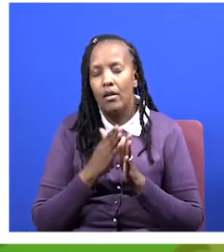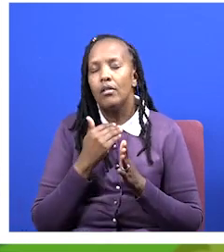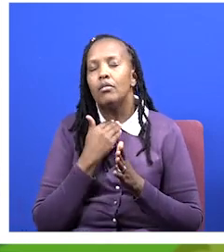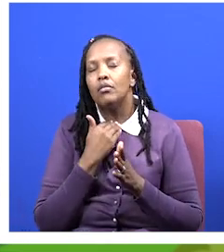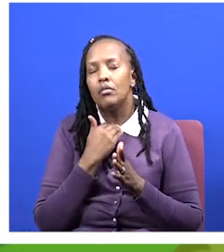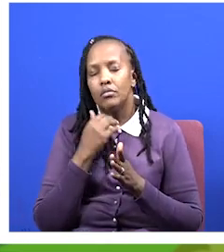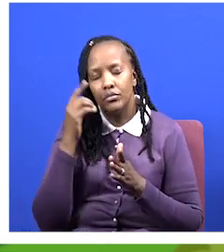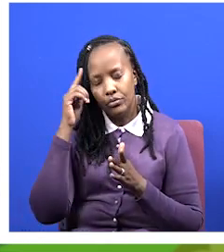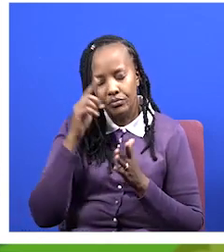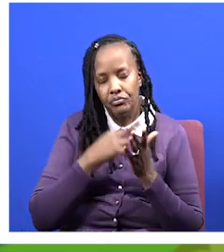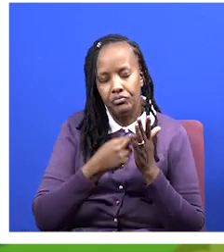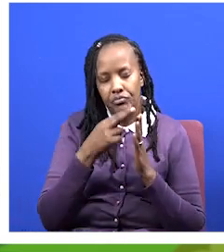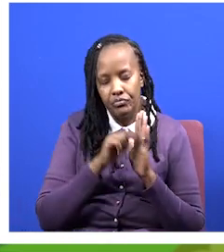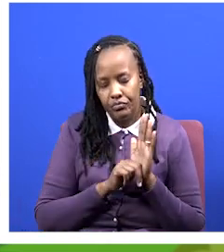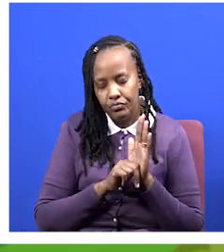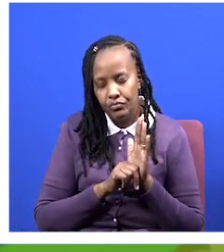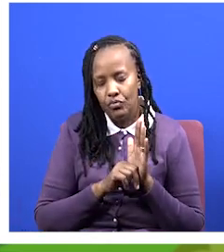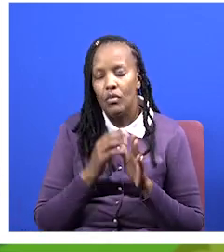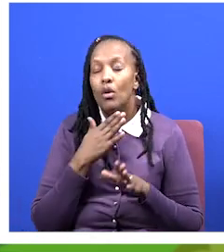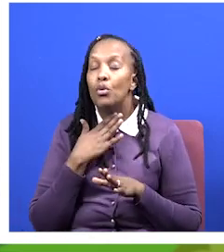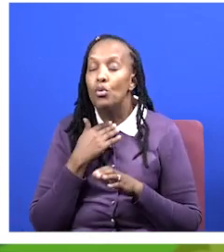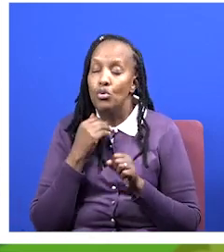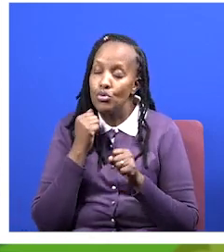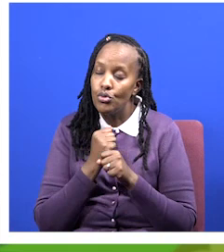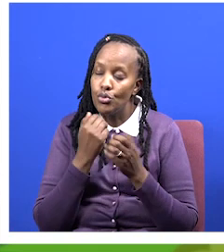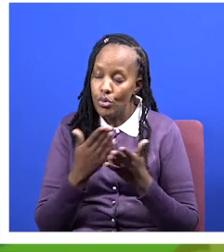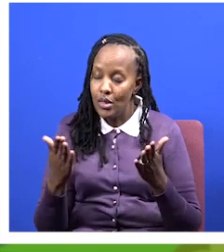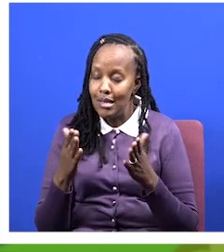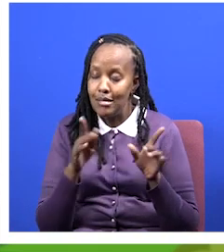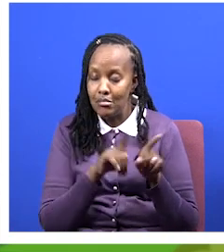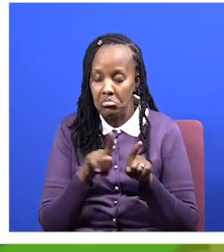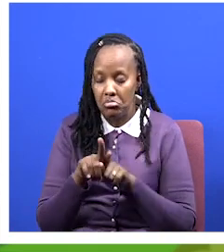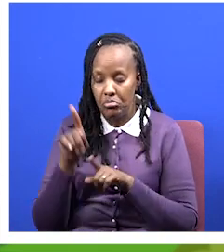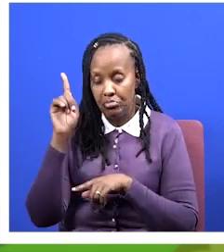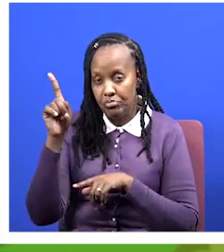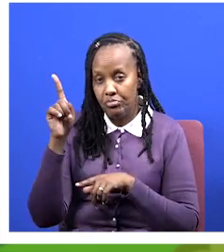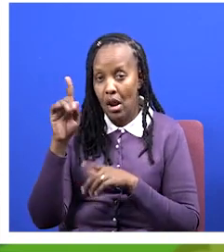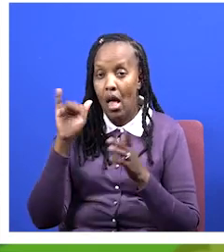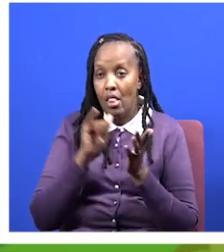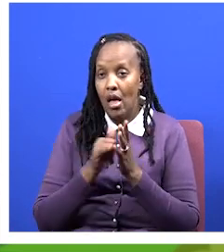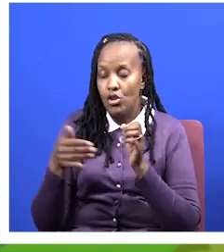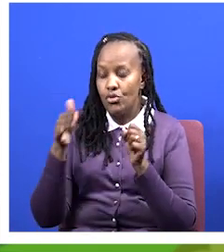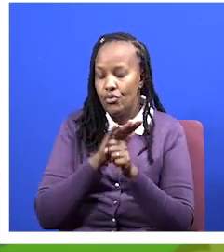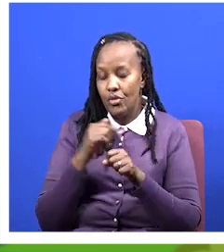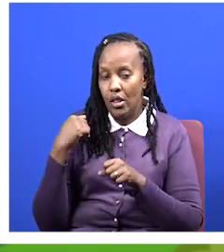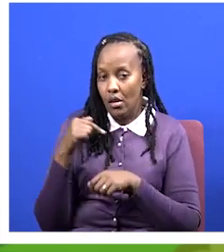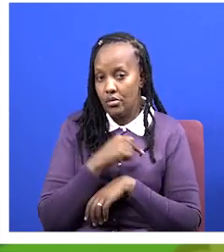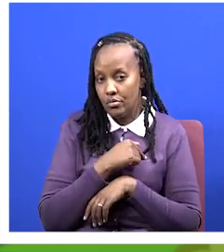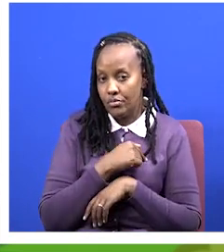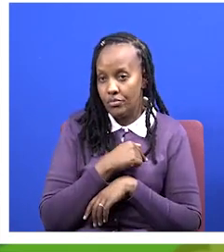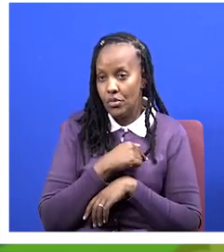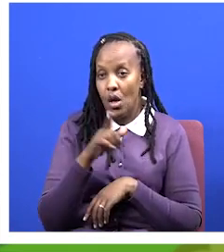for righteousness. We want to do things according to your ways, so that you fill